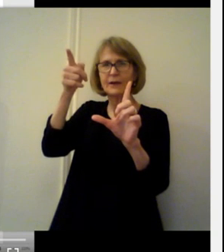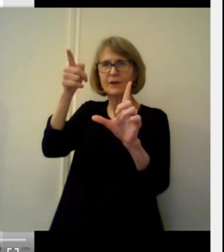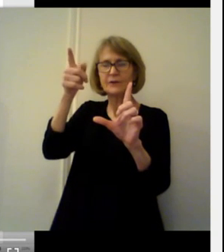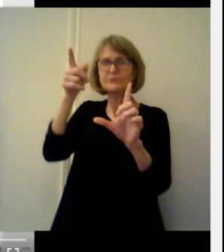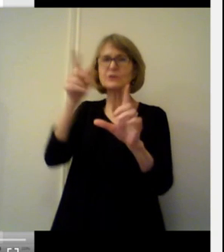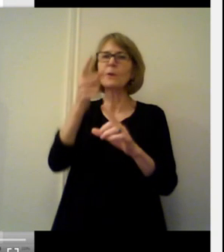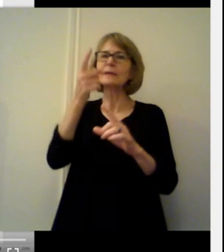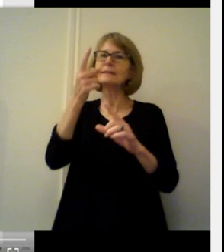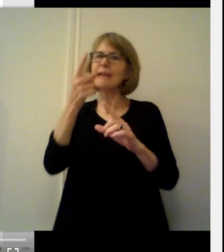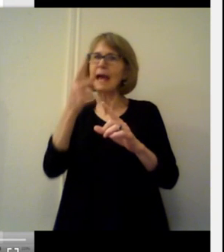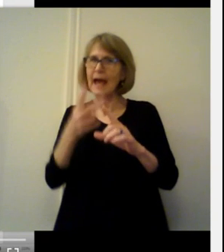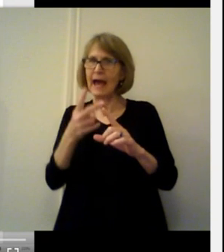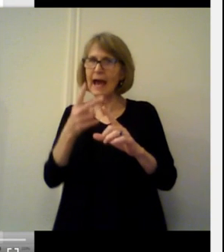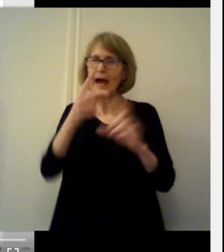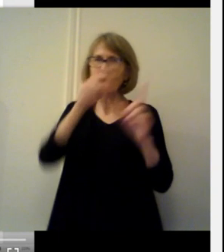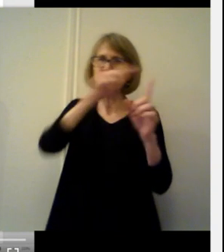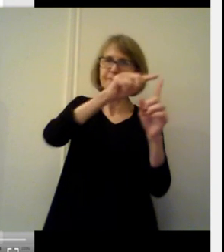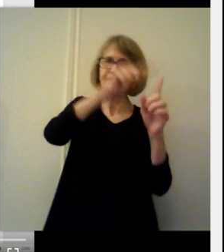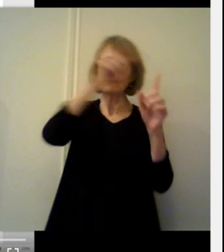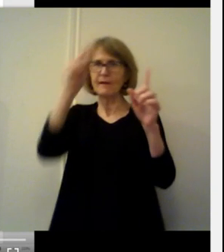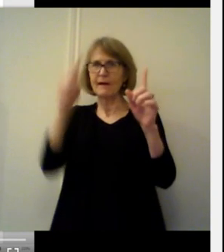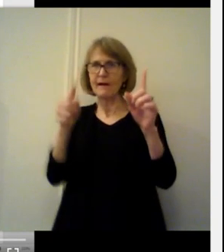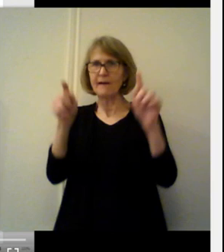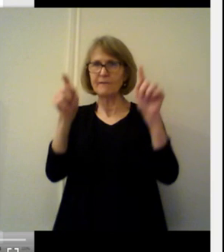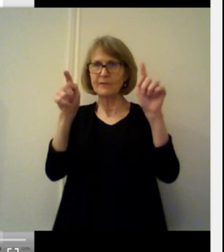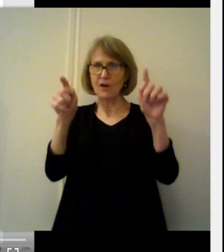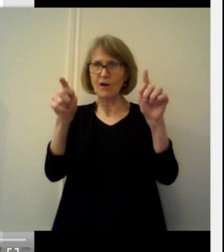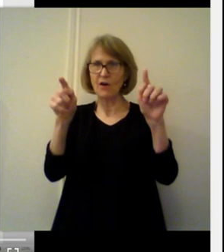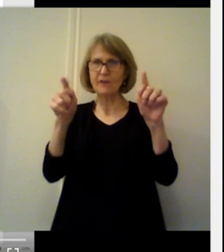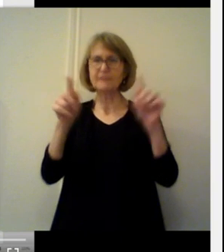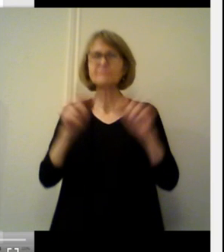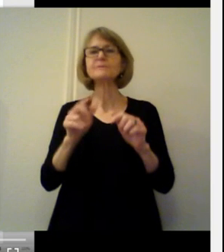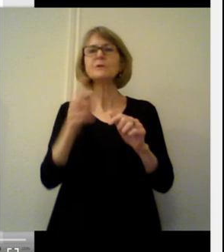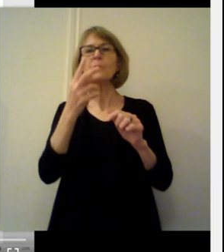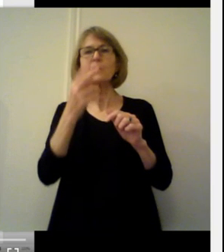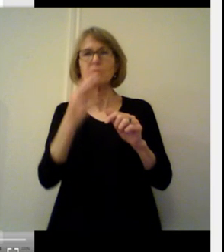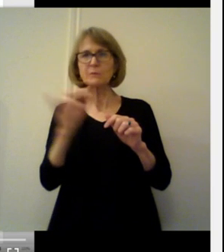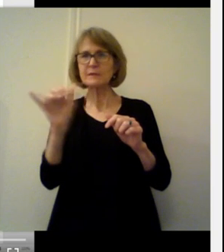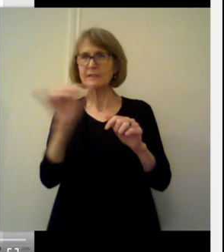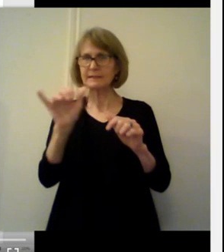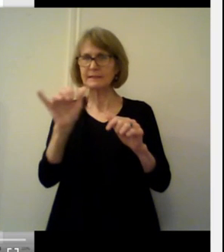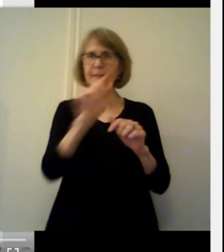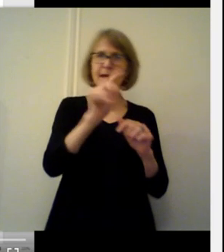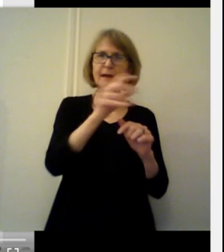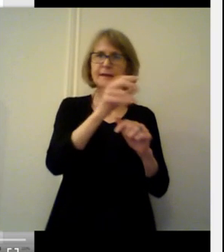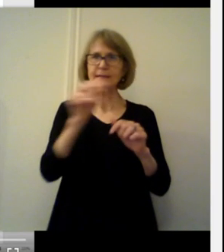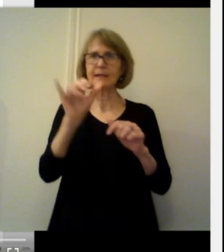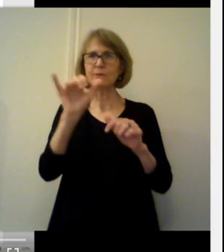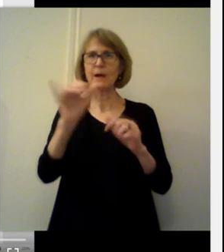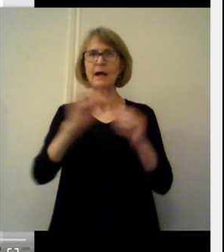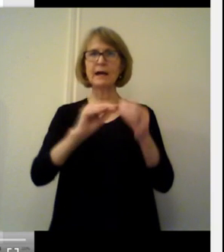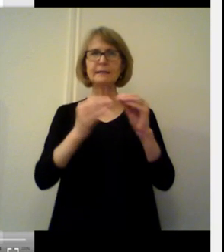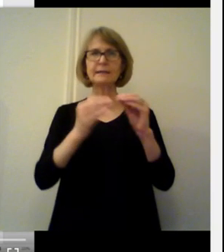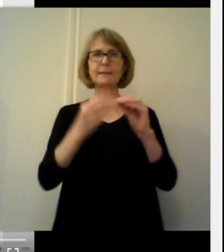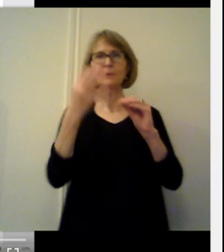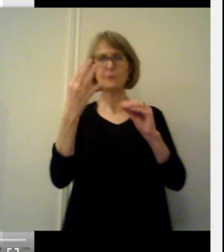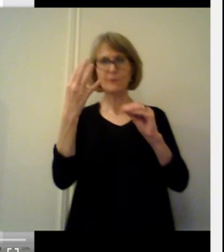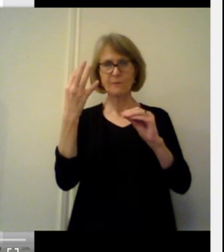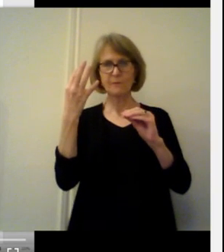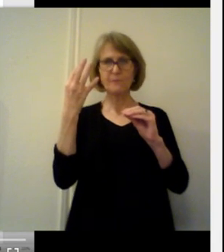which is 30. So half of 30 is 15. So they're both the same thing. Now, this is number 4. We left this one off on the other